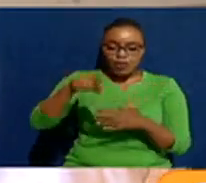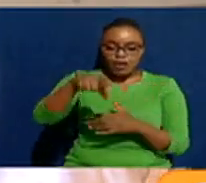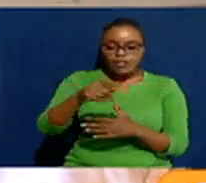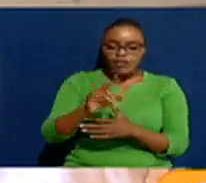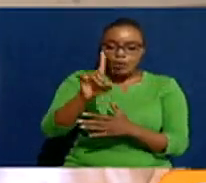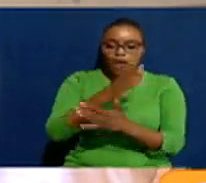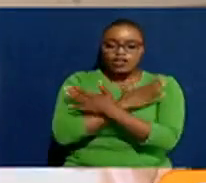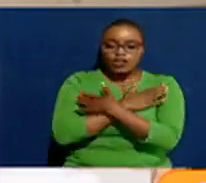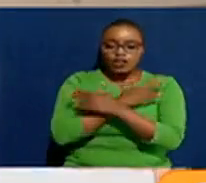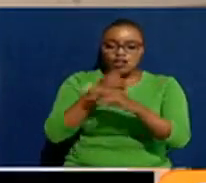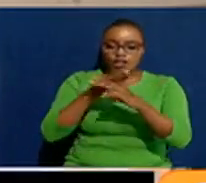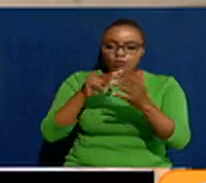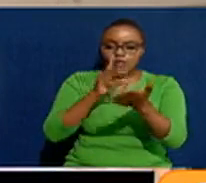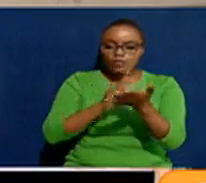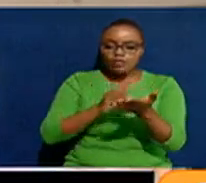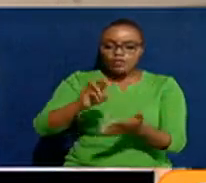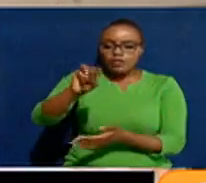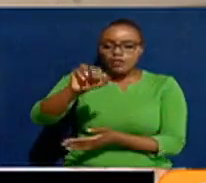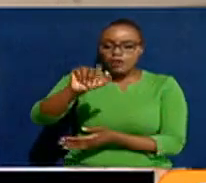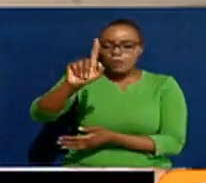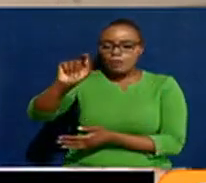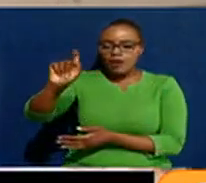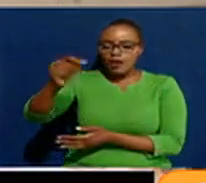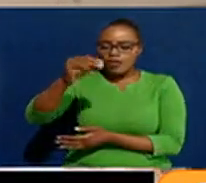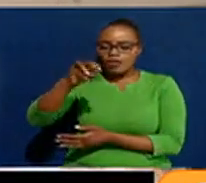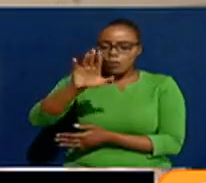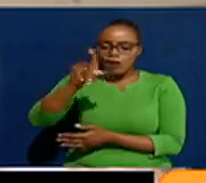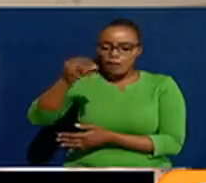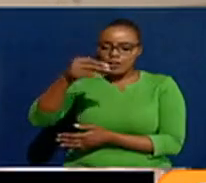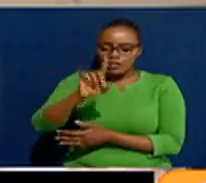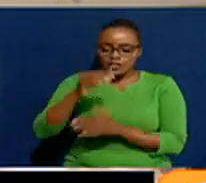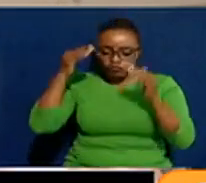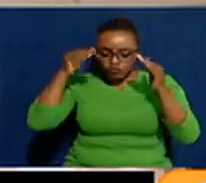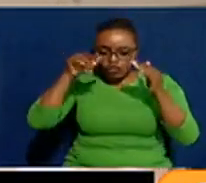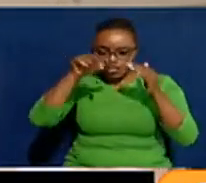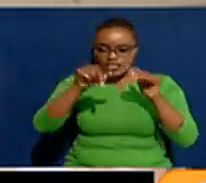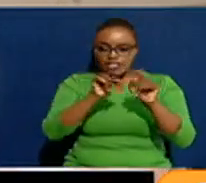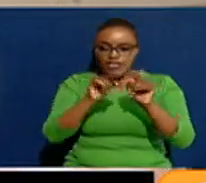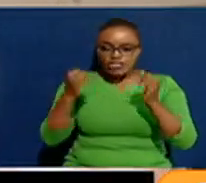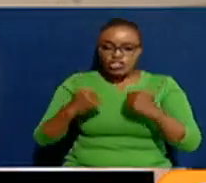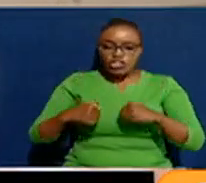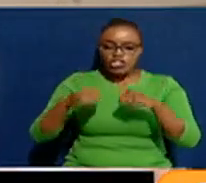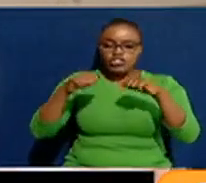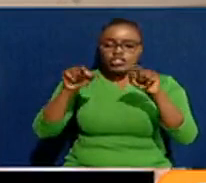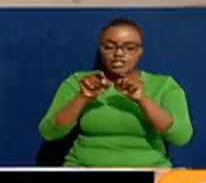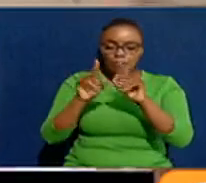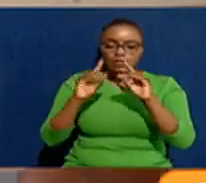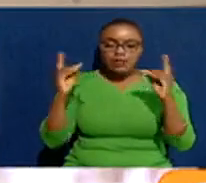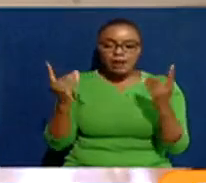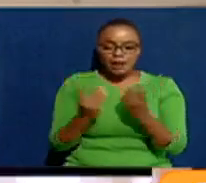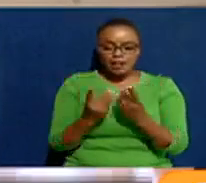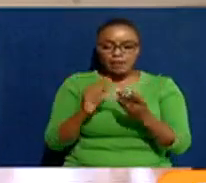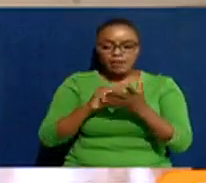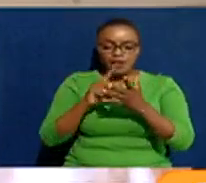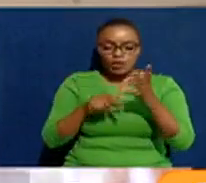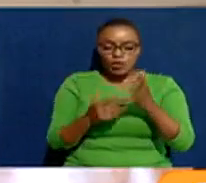colleagues here, called Dr. Matthew Piero, who his PhD was on that, and he's the chair of this very, very department. So